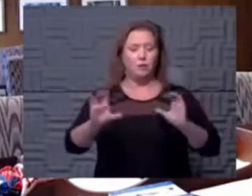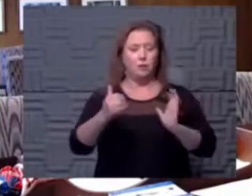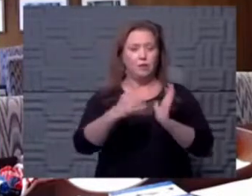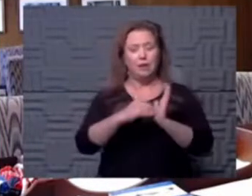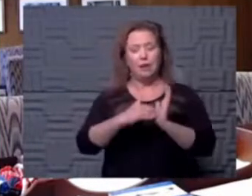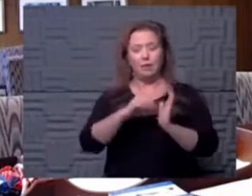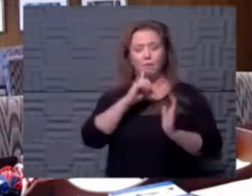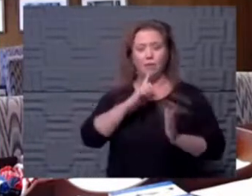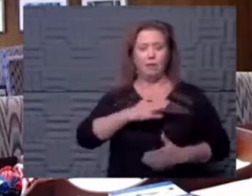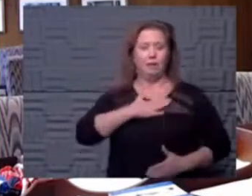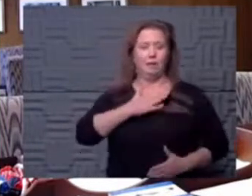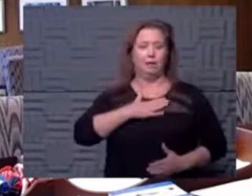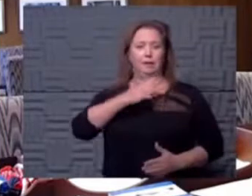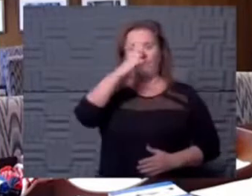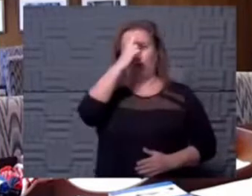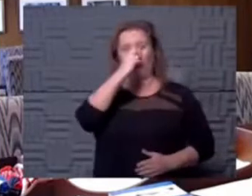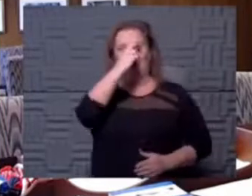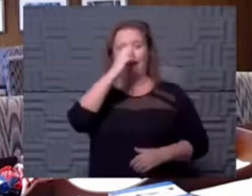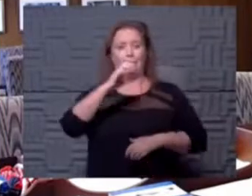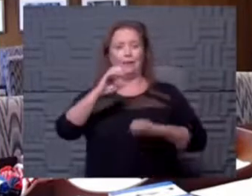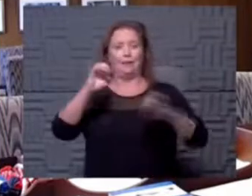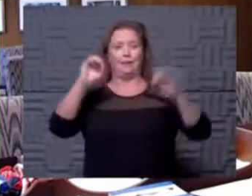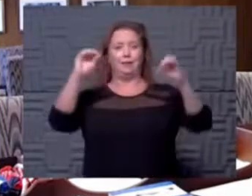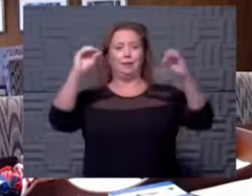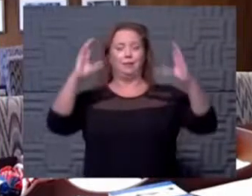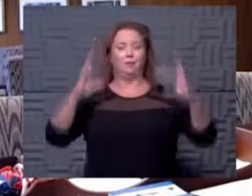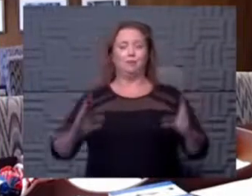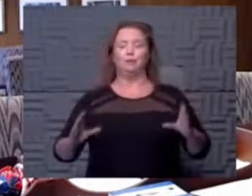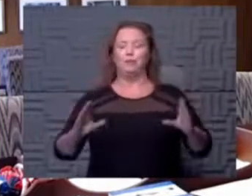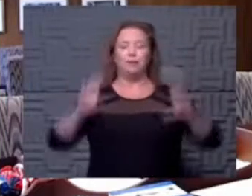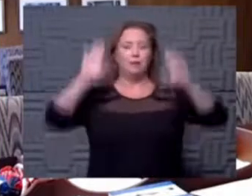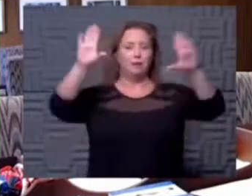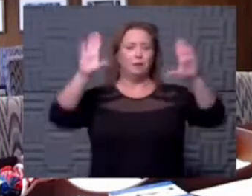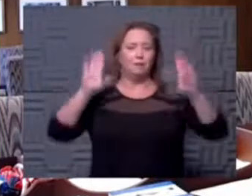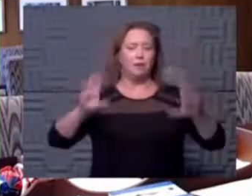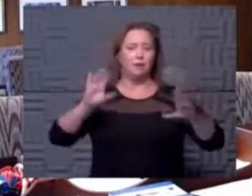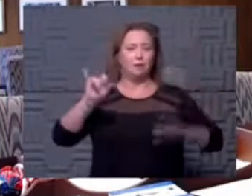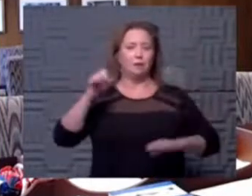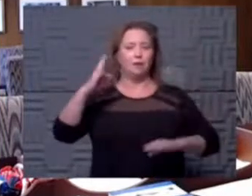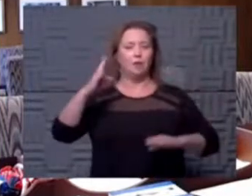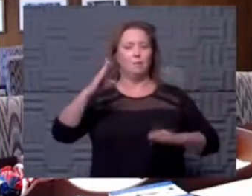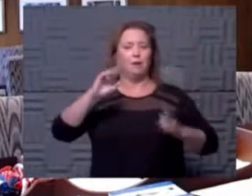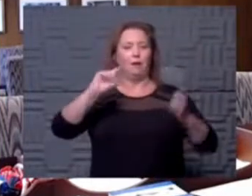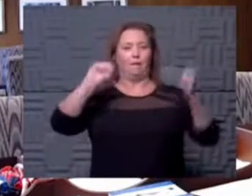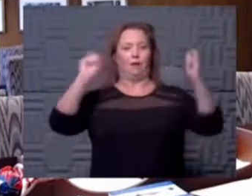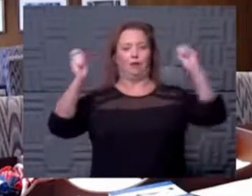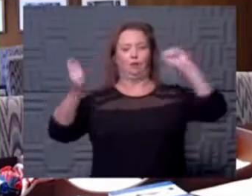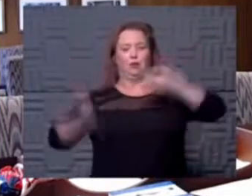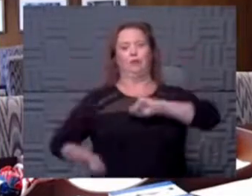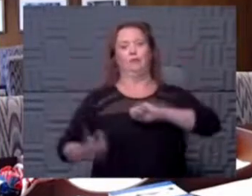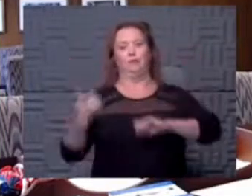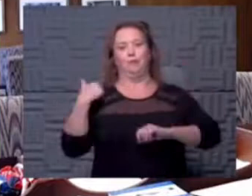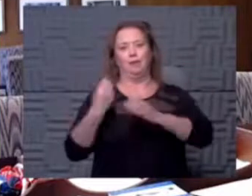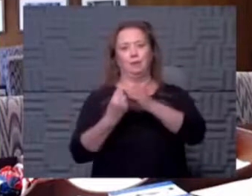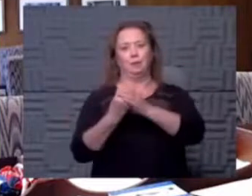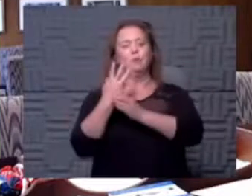so grateful to our Catholic educators. They've done an amazing job of pivoting last spring